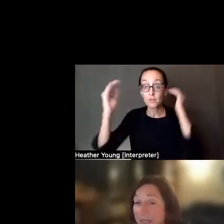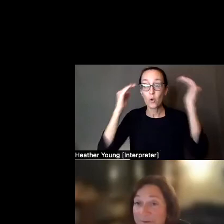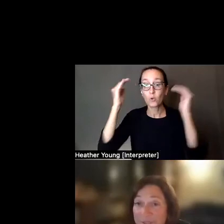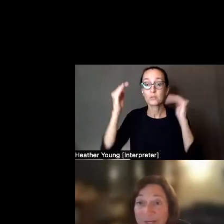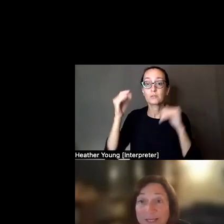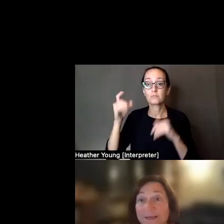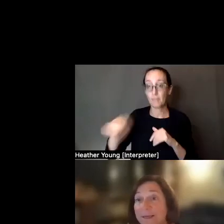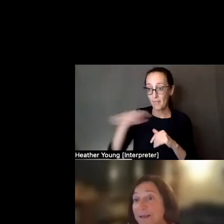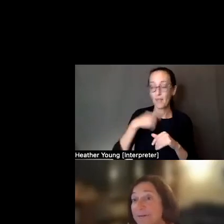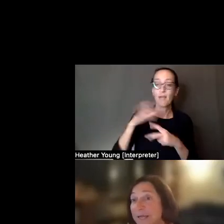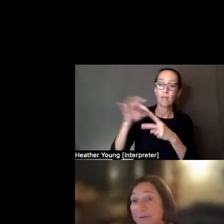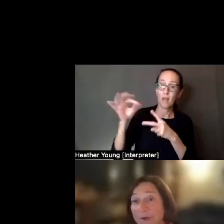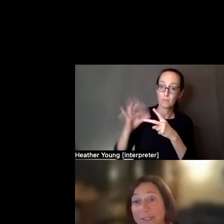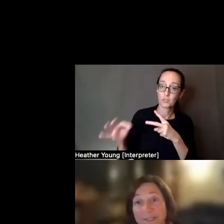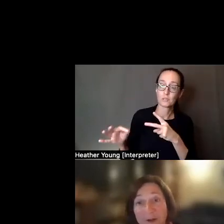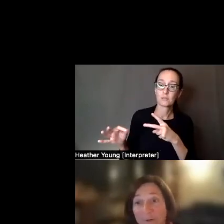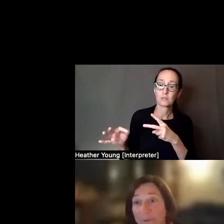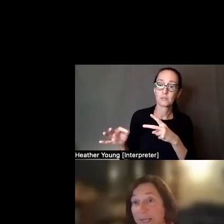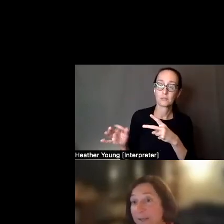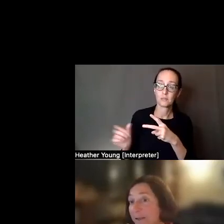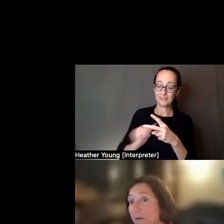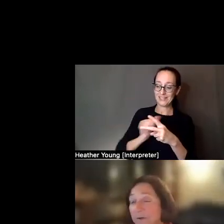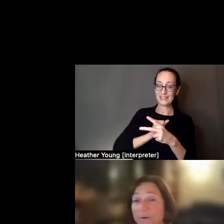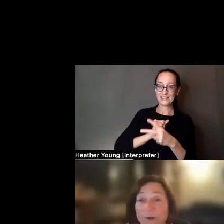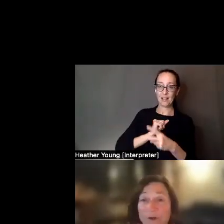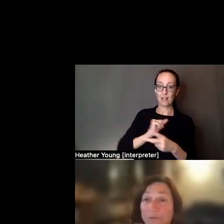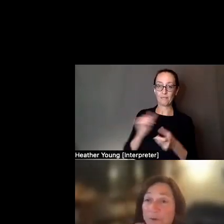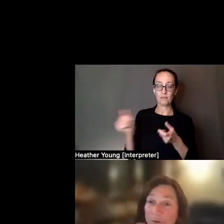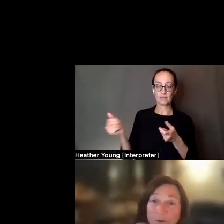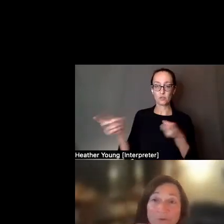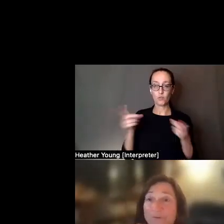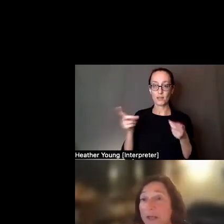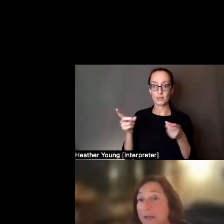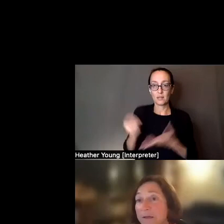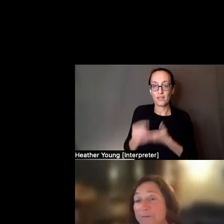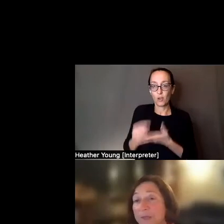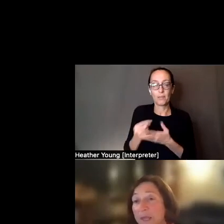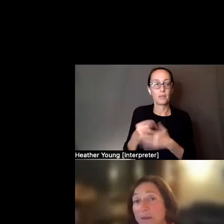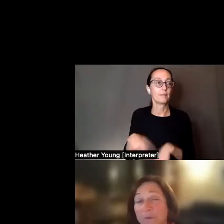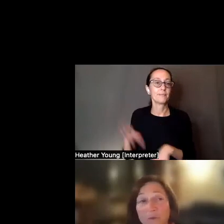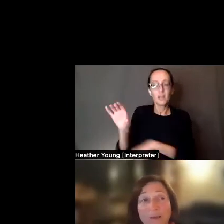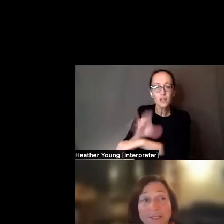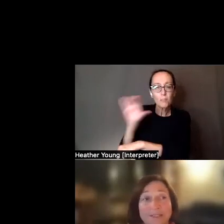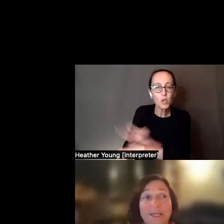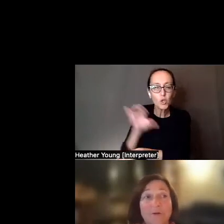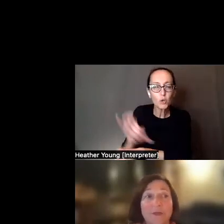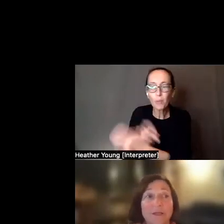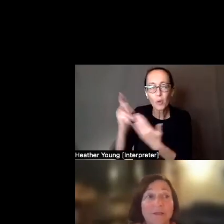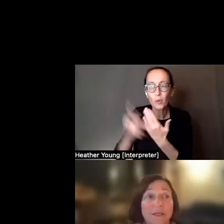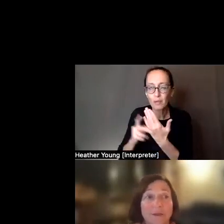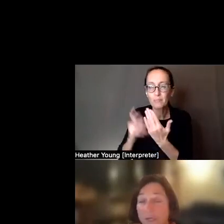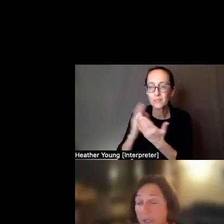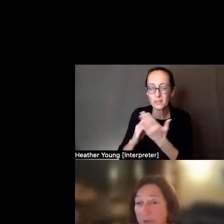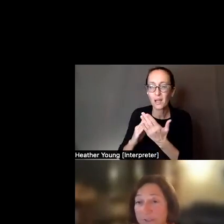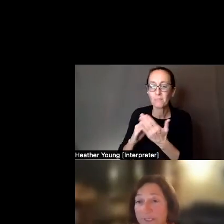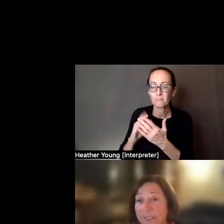option of doing self-directed therapy. There are computer programs, et cetera, that